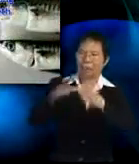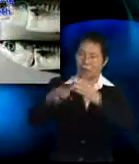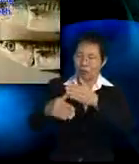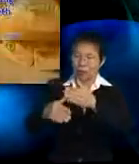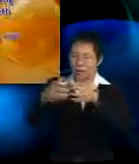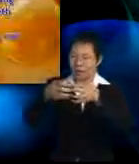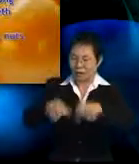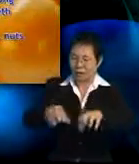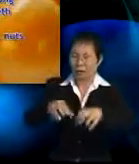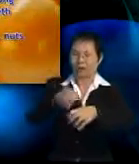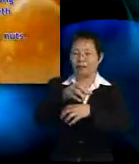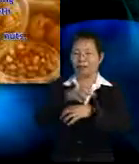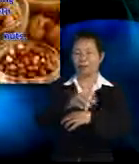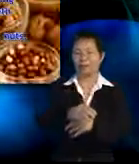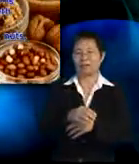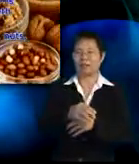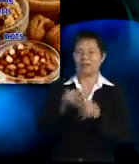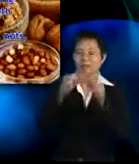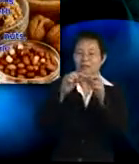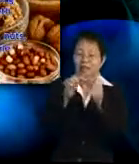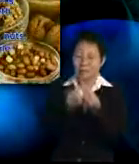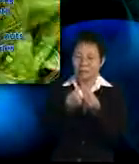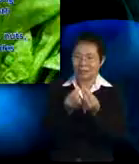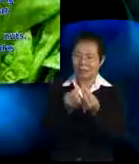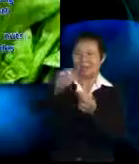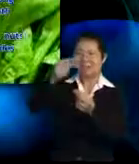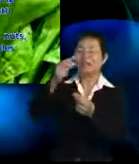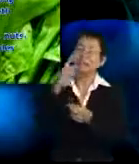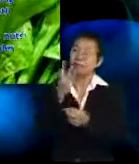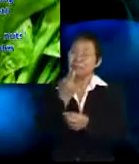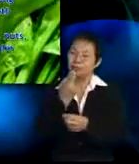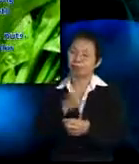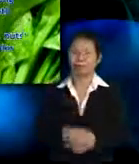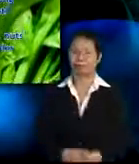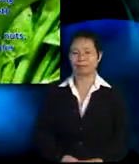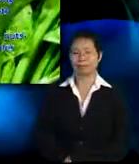fish, eggs, nuts, green vegetables.